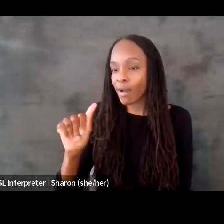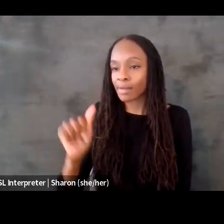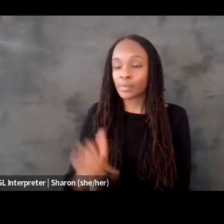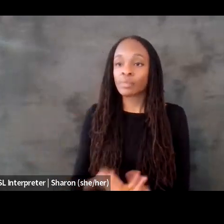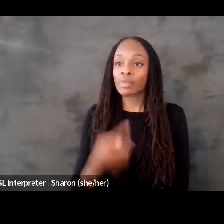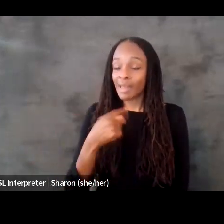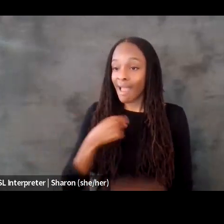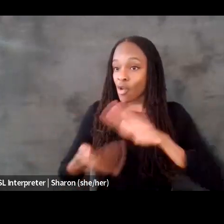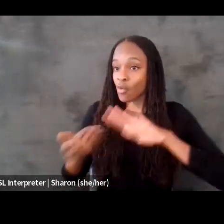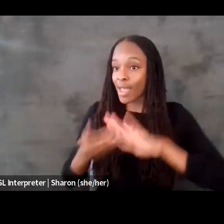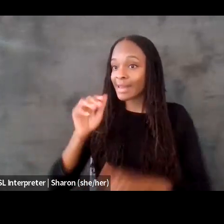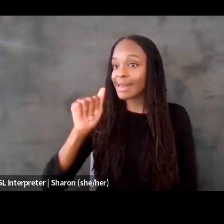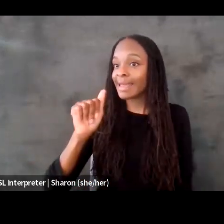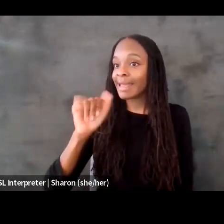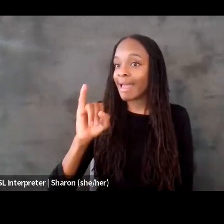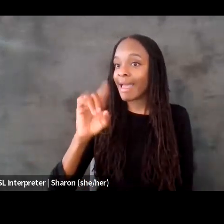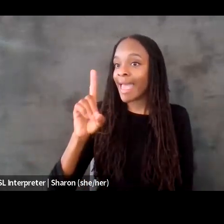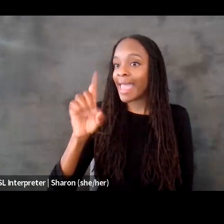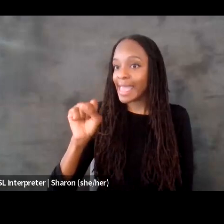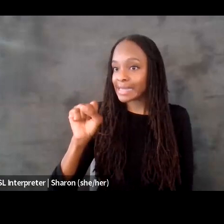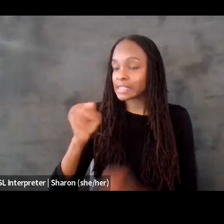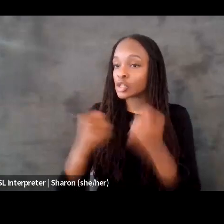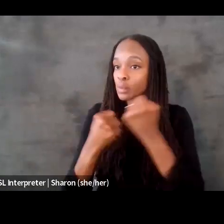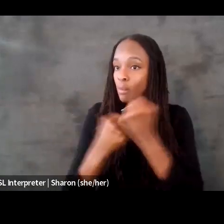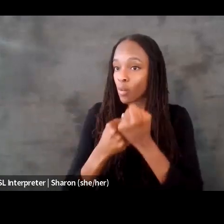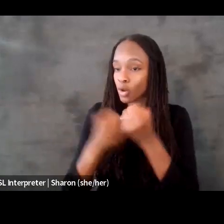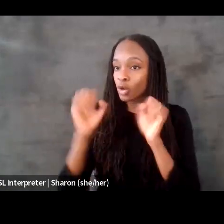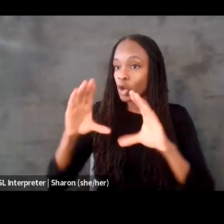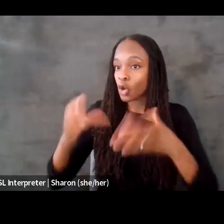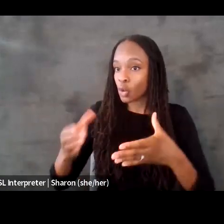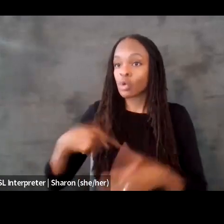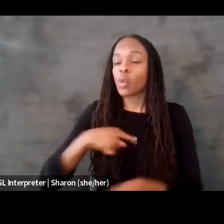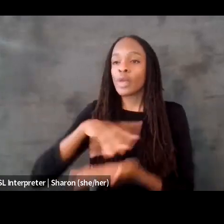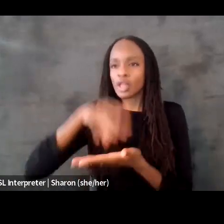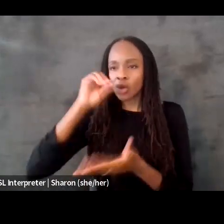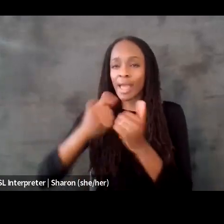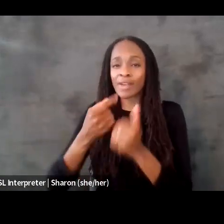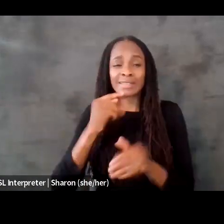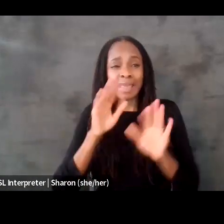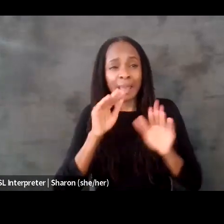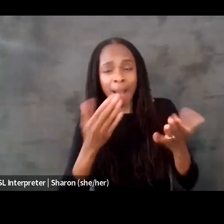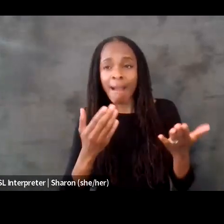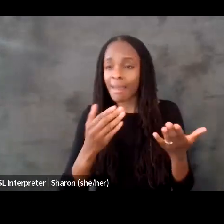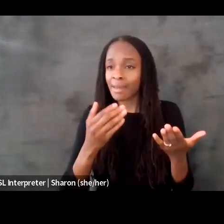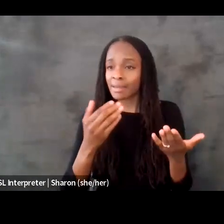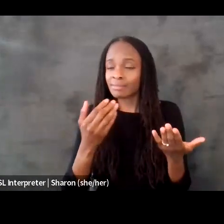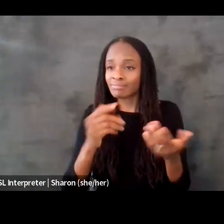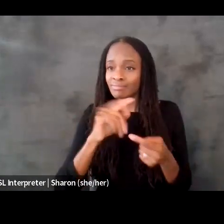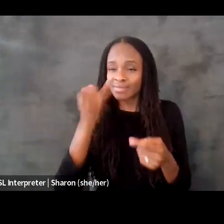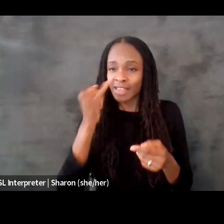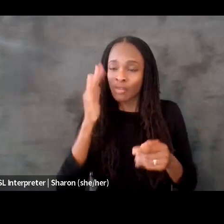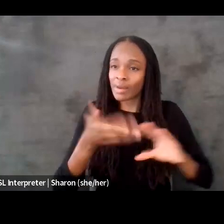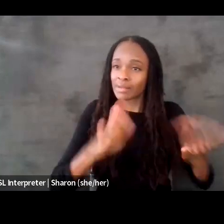AIDS support group. And so we learn how to say goodbye, how to grieve, how to understand, how to